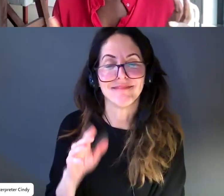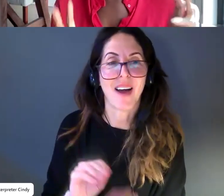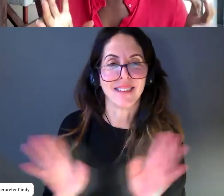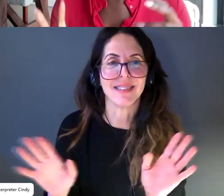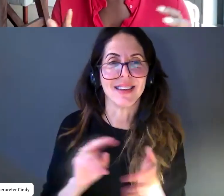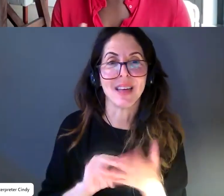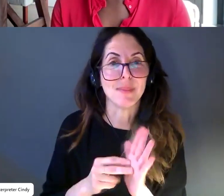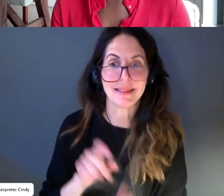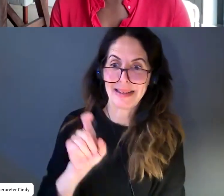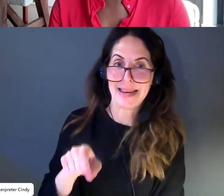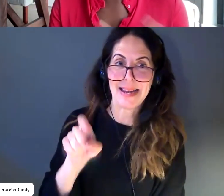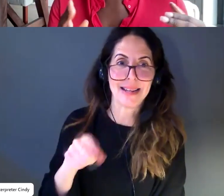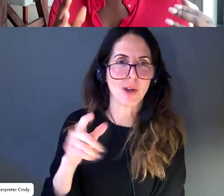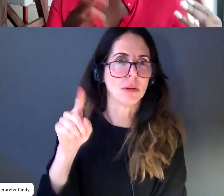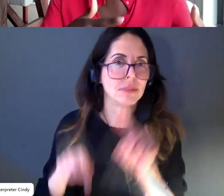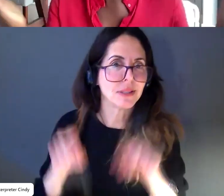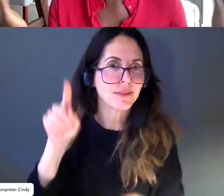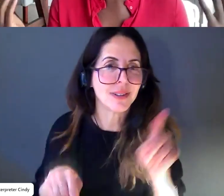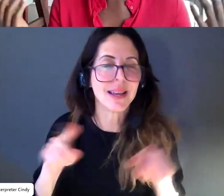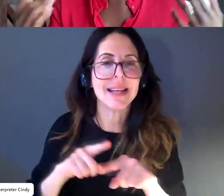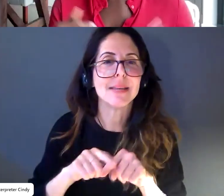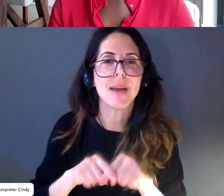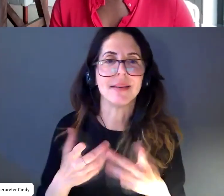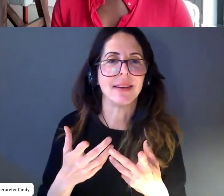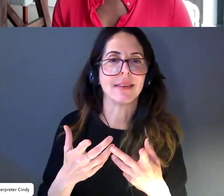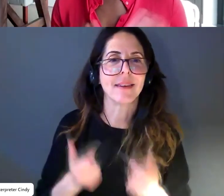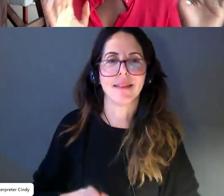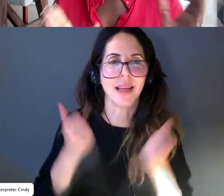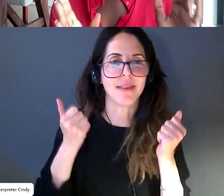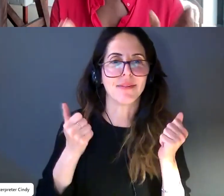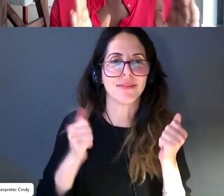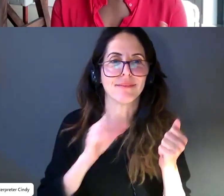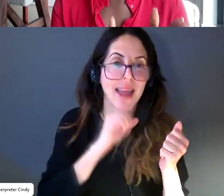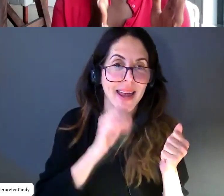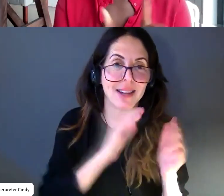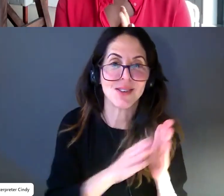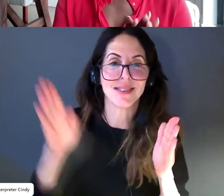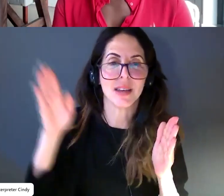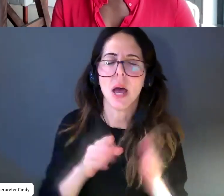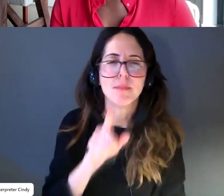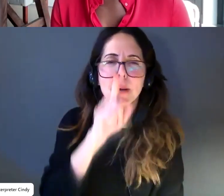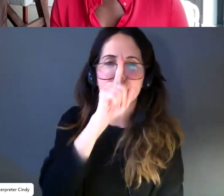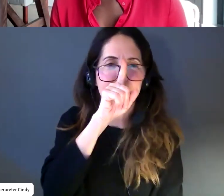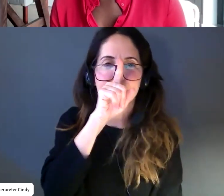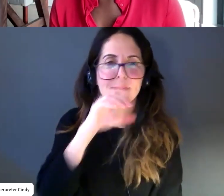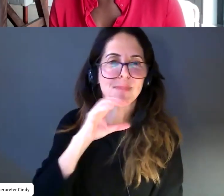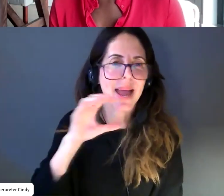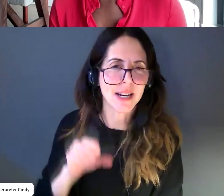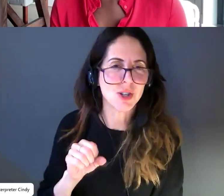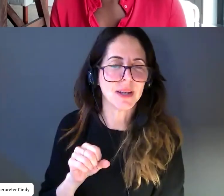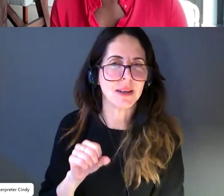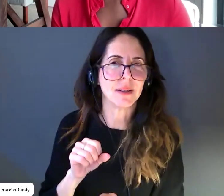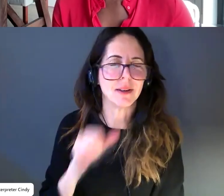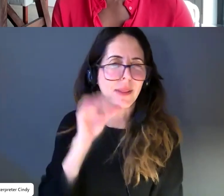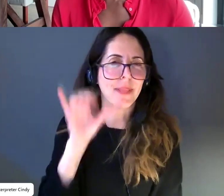different needs being at different stages of the lifespan, but not specific to aging, as you might be alluding to,